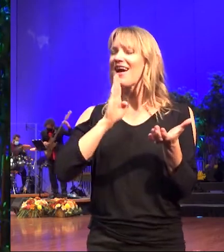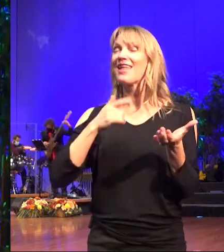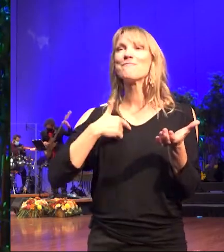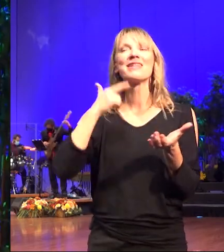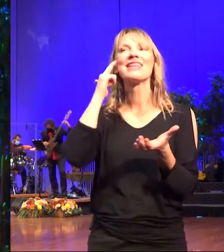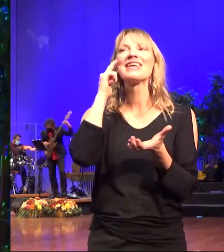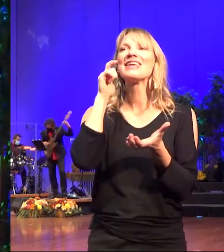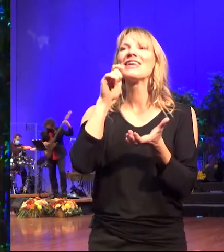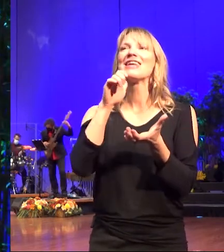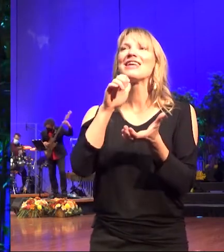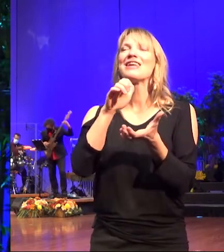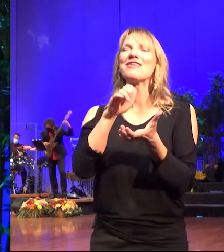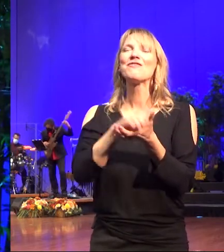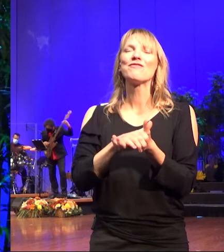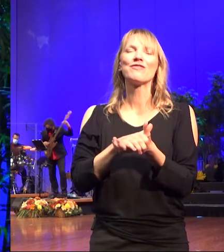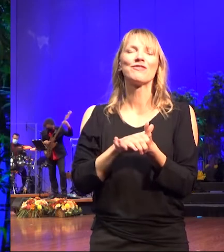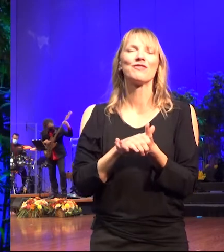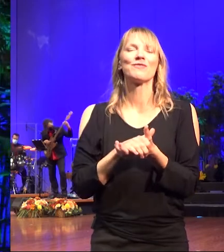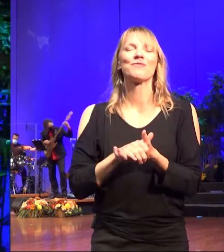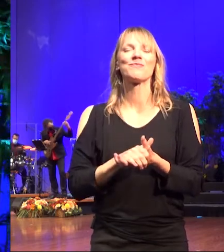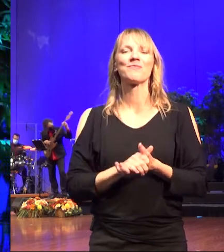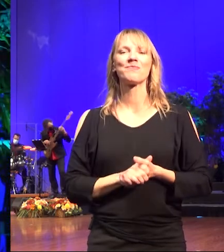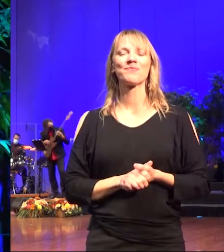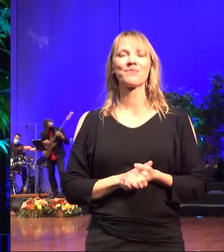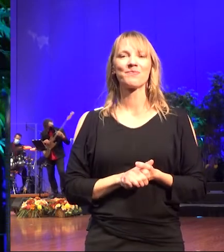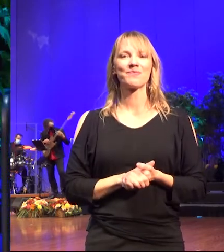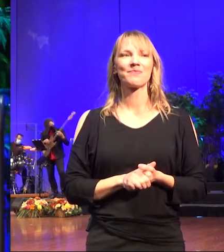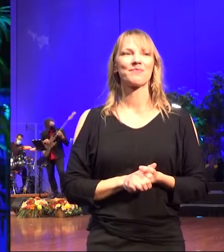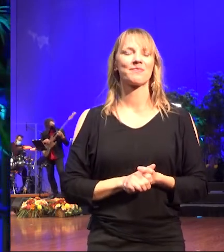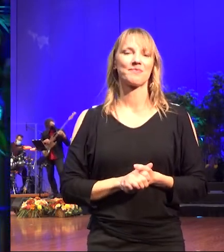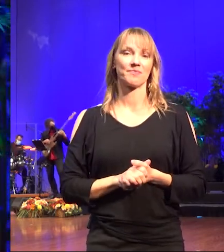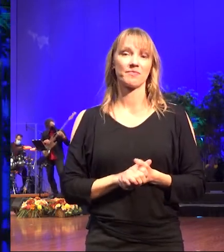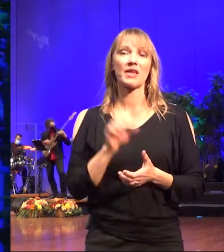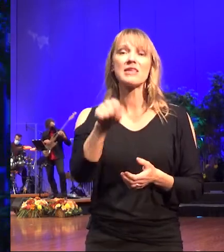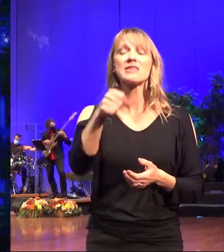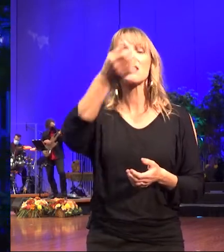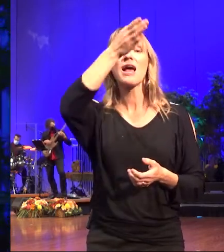God, I believe.